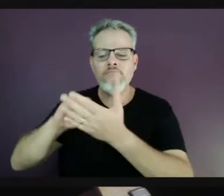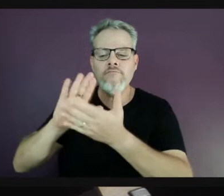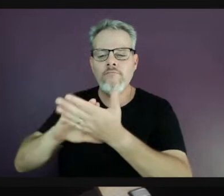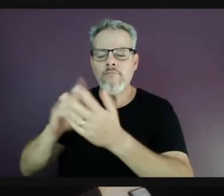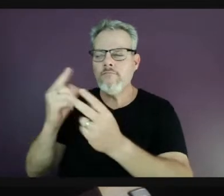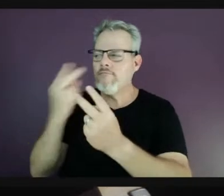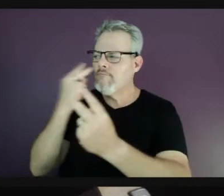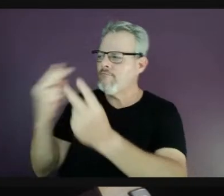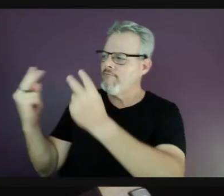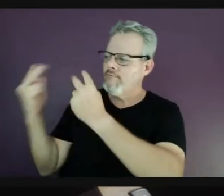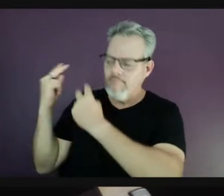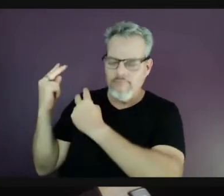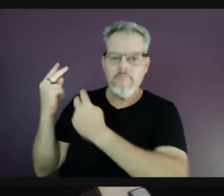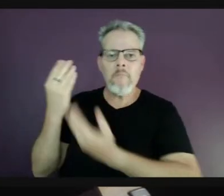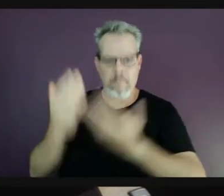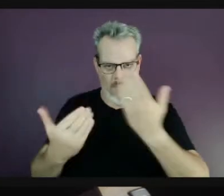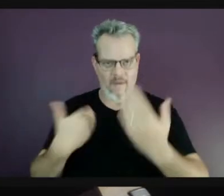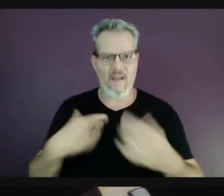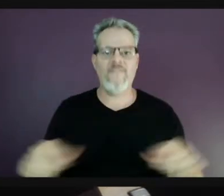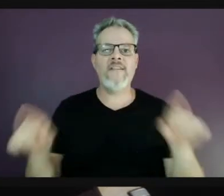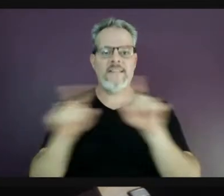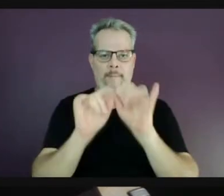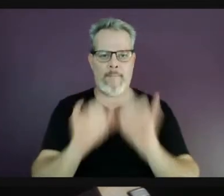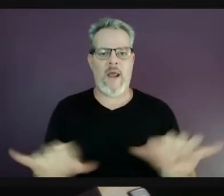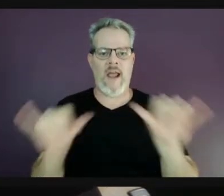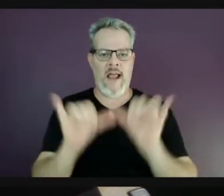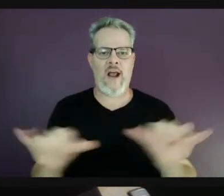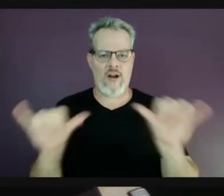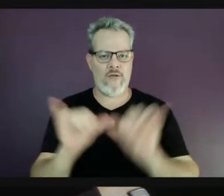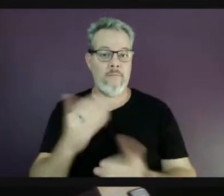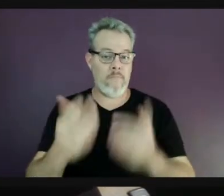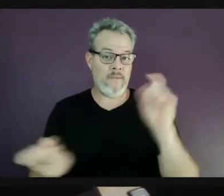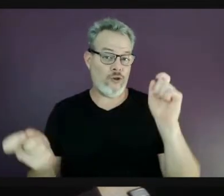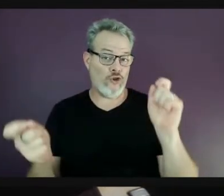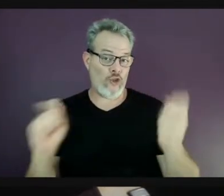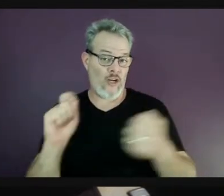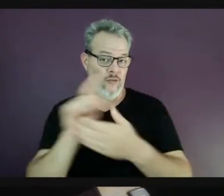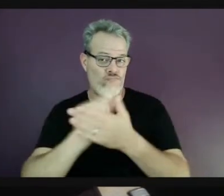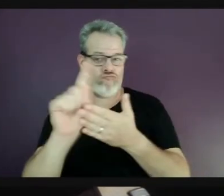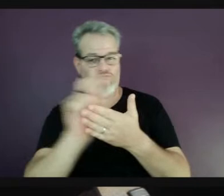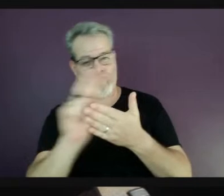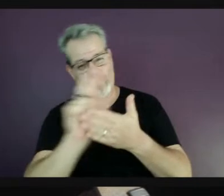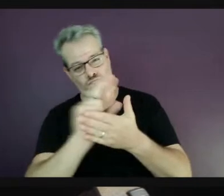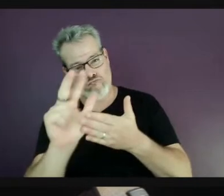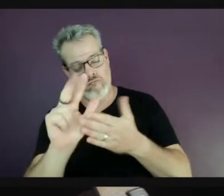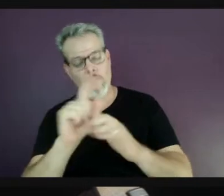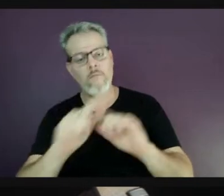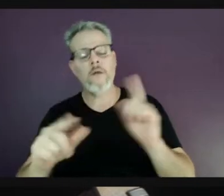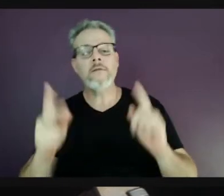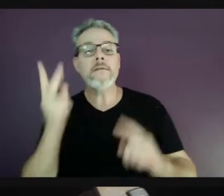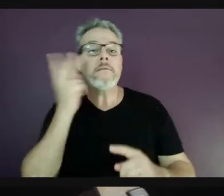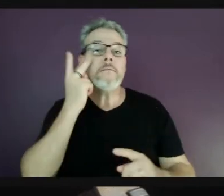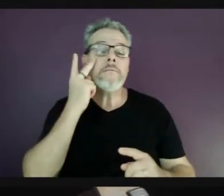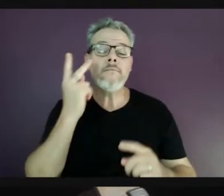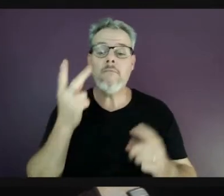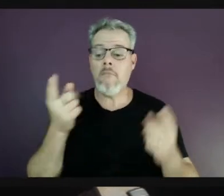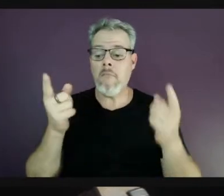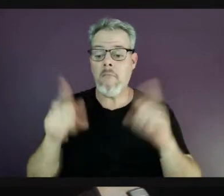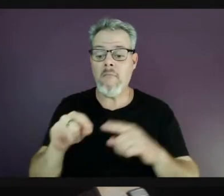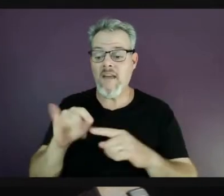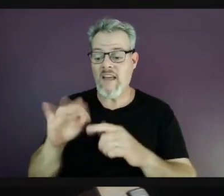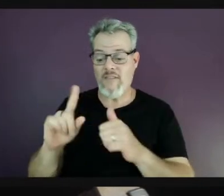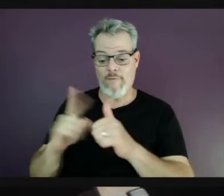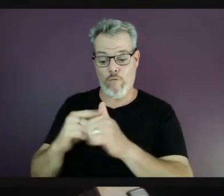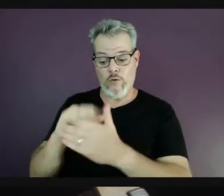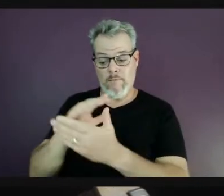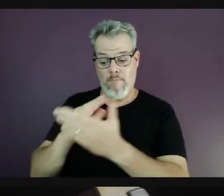continue to break the patterns here over the next days and weeks, or if we once again are seeing the initial stages of